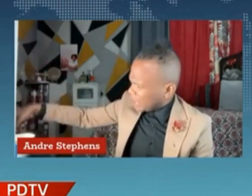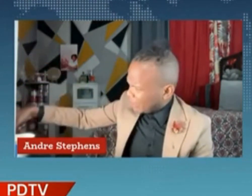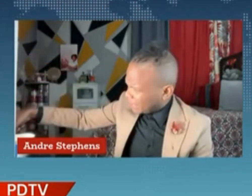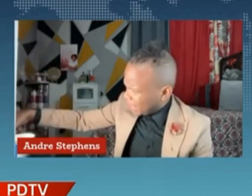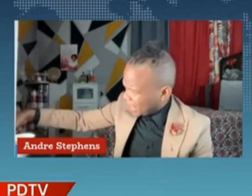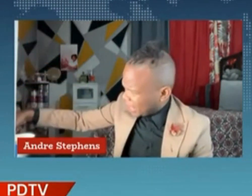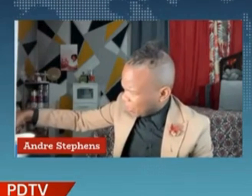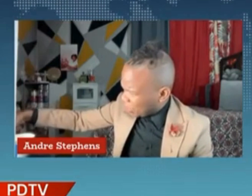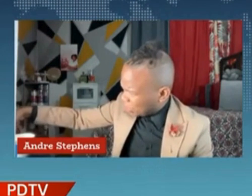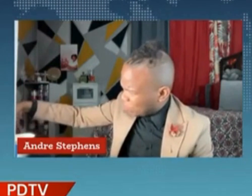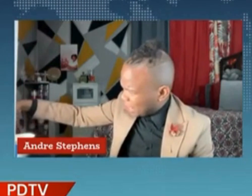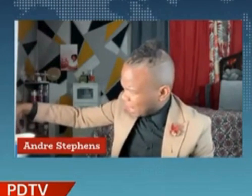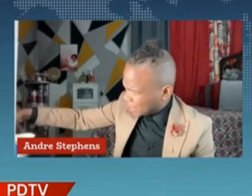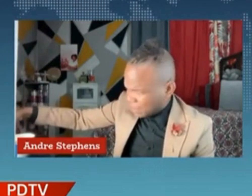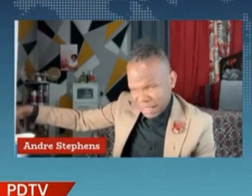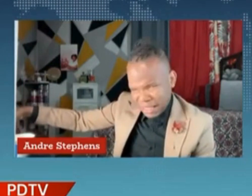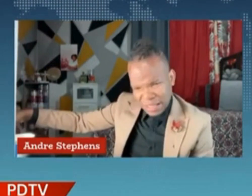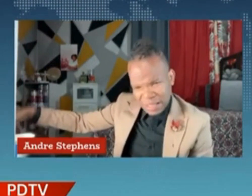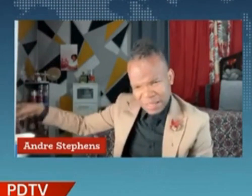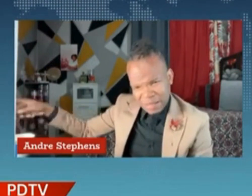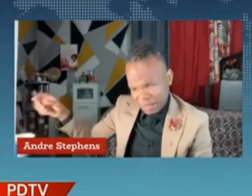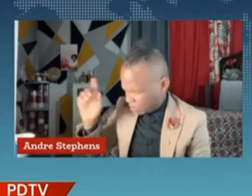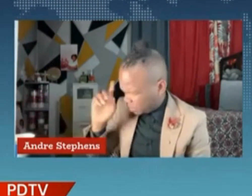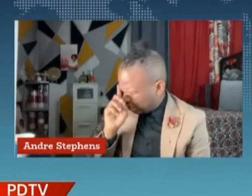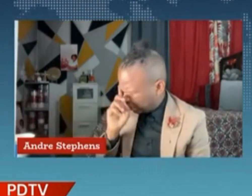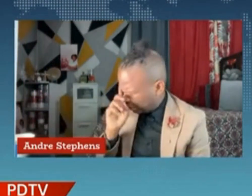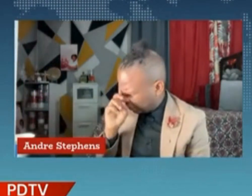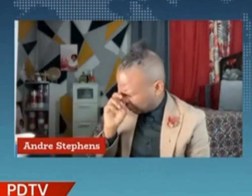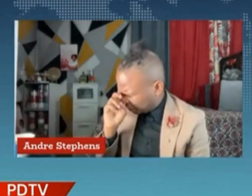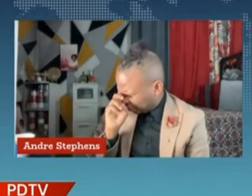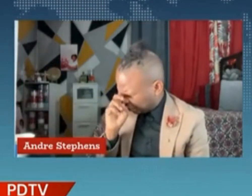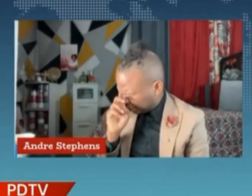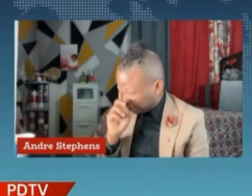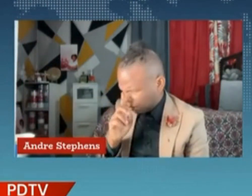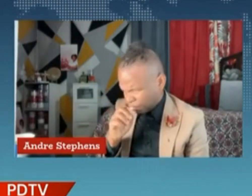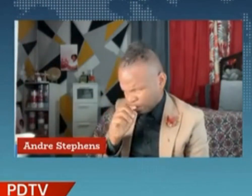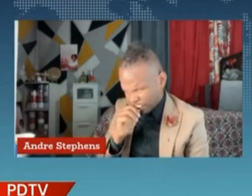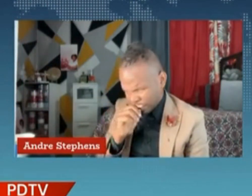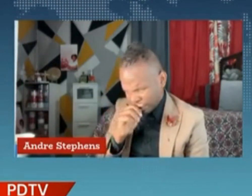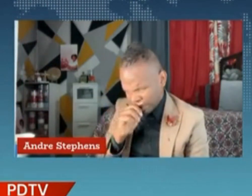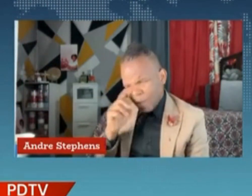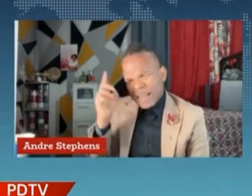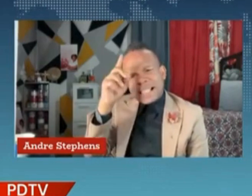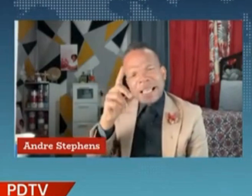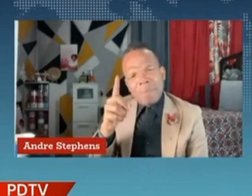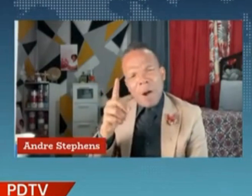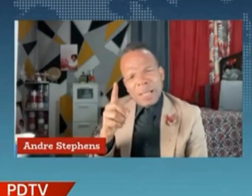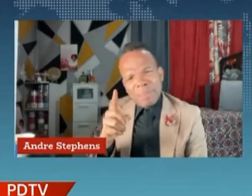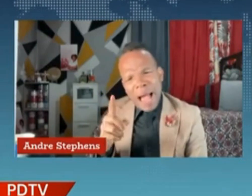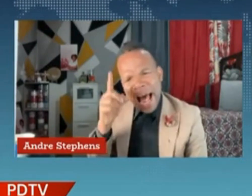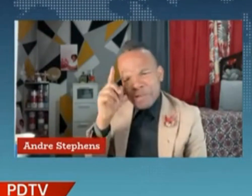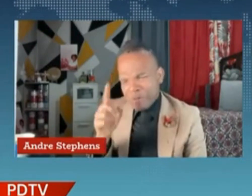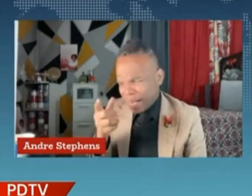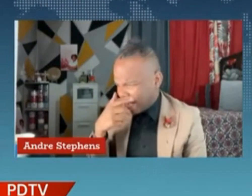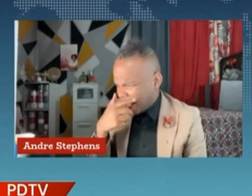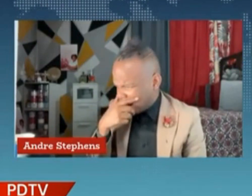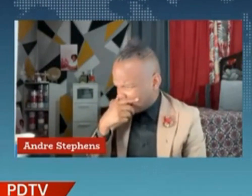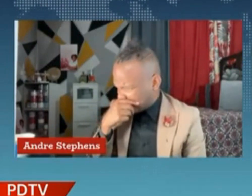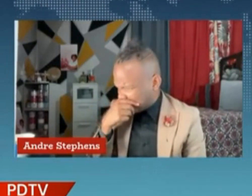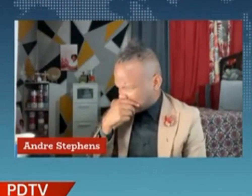airport authority, how much millions missing? Give 30 million. When I think about the